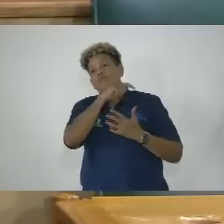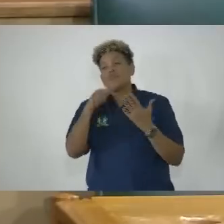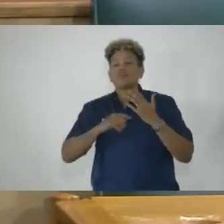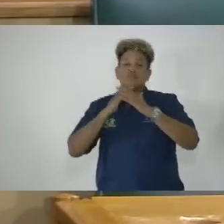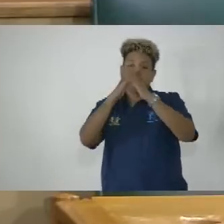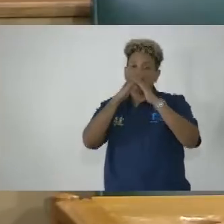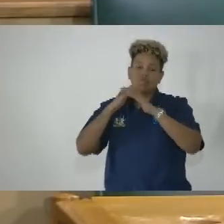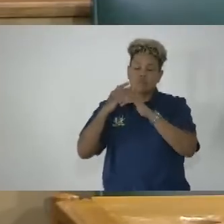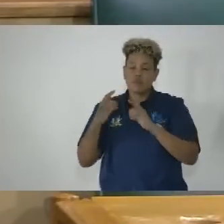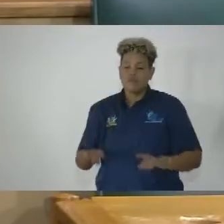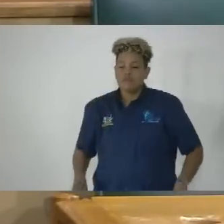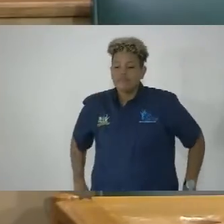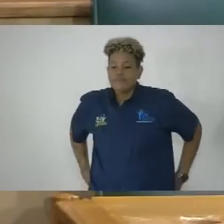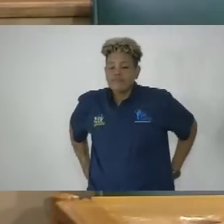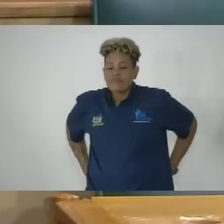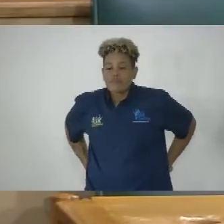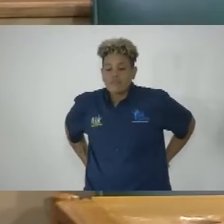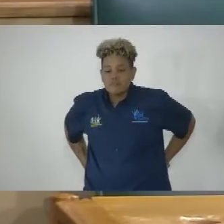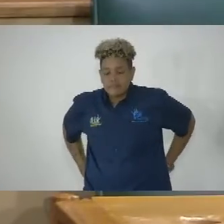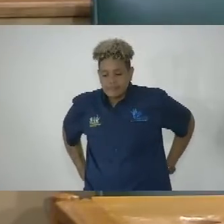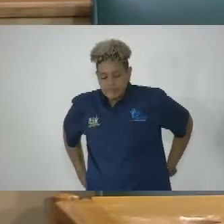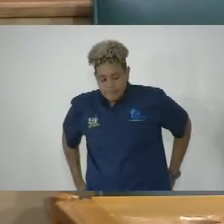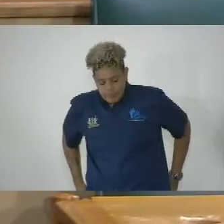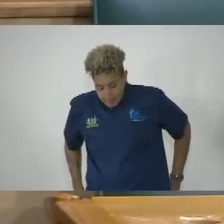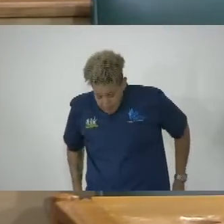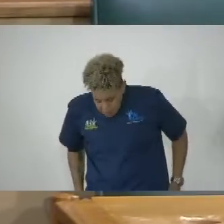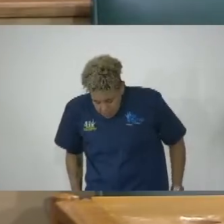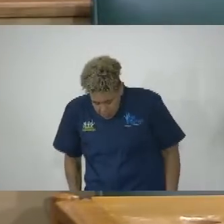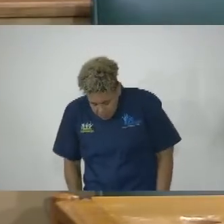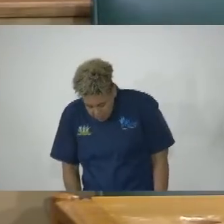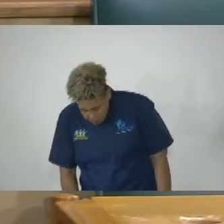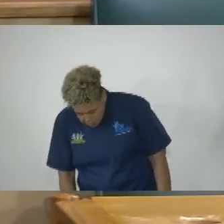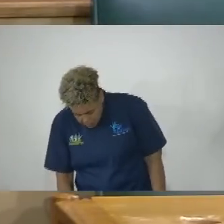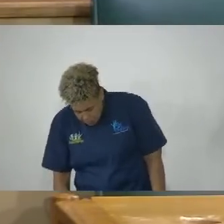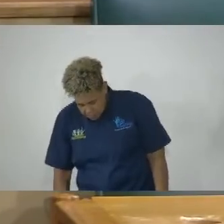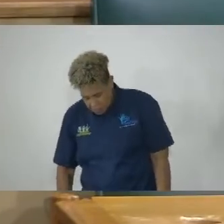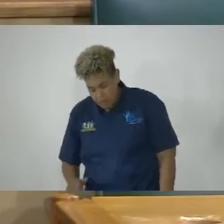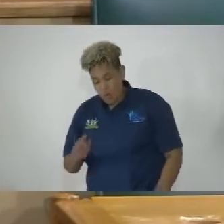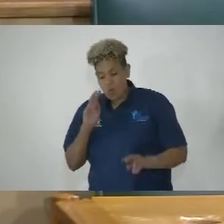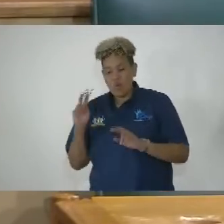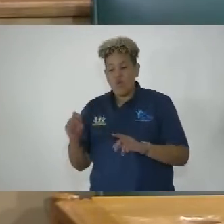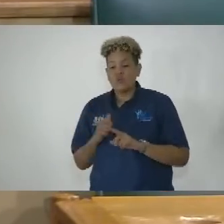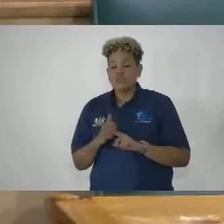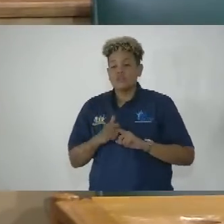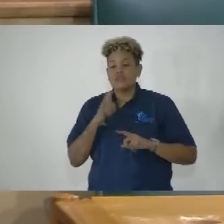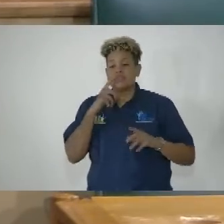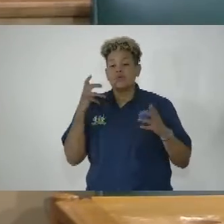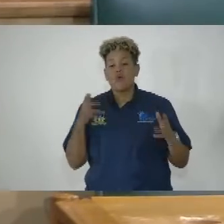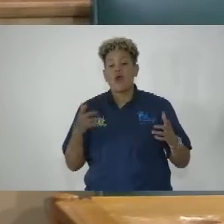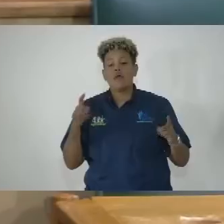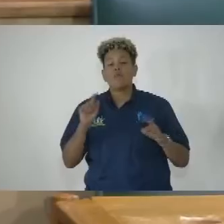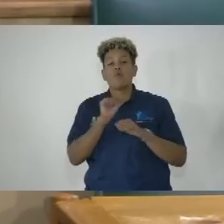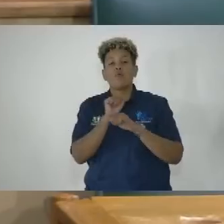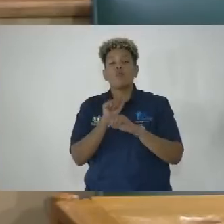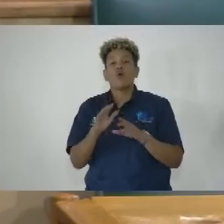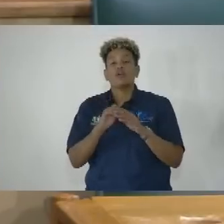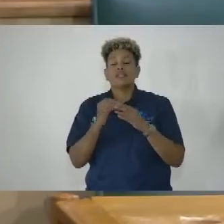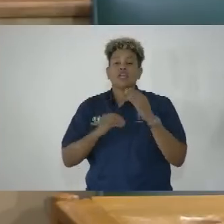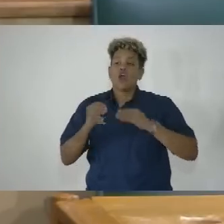this bureaucratic morass. I'll turn now, Mr. President, to the state of the workers in the economy.